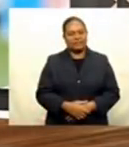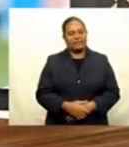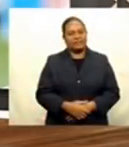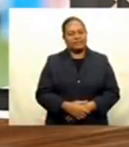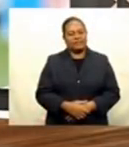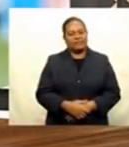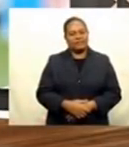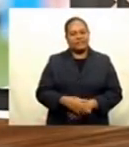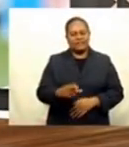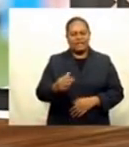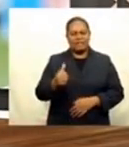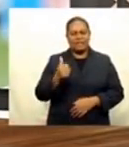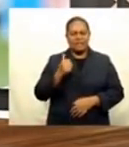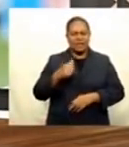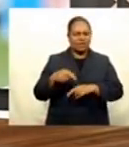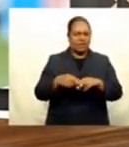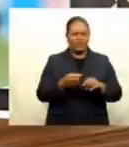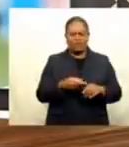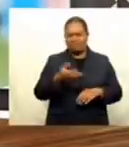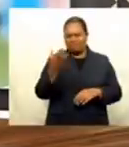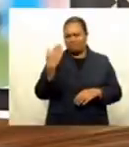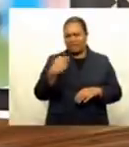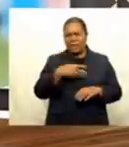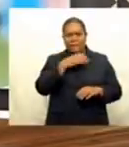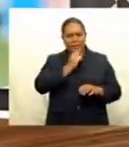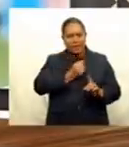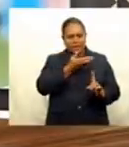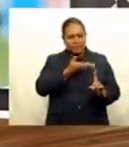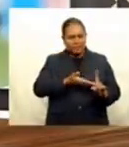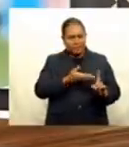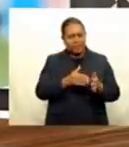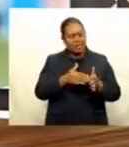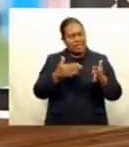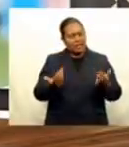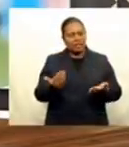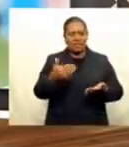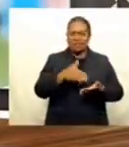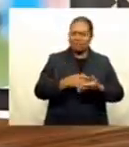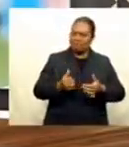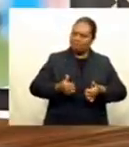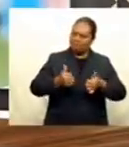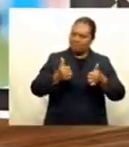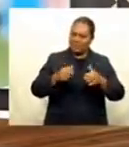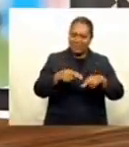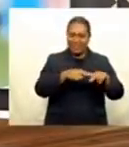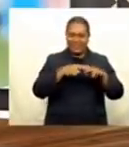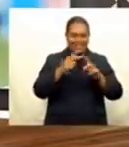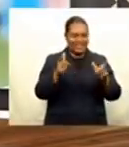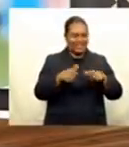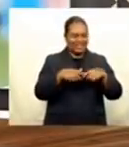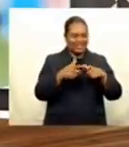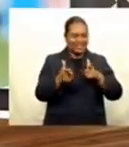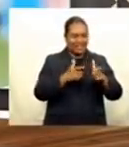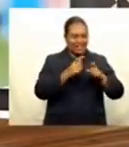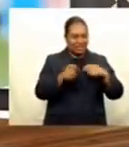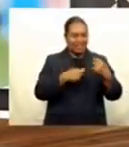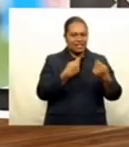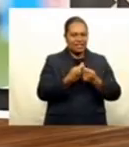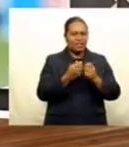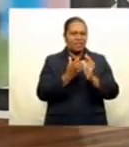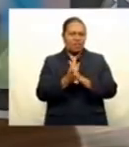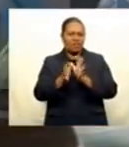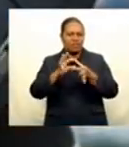The return of former Fiji Sevens captain Kalyani Nasoko will be an added boost for the national side on their road to the Tokyo